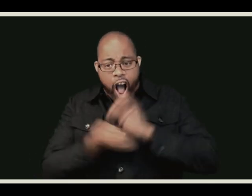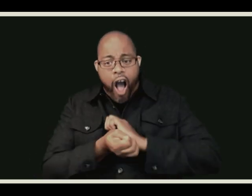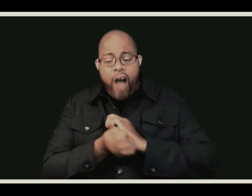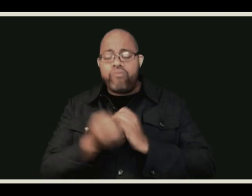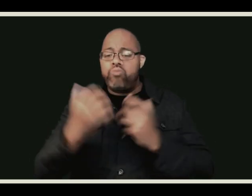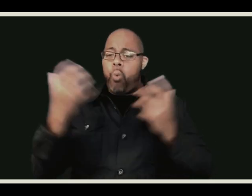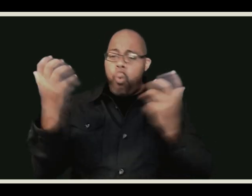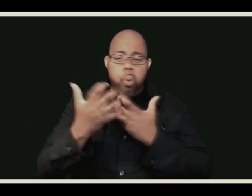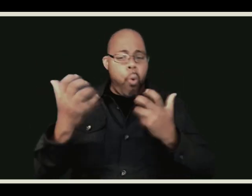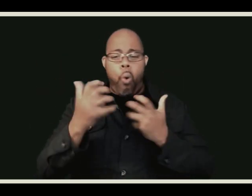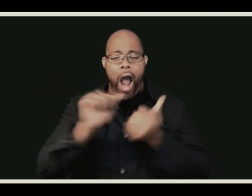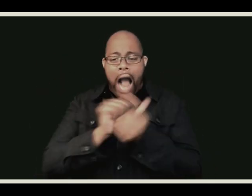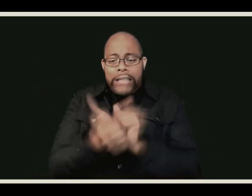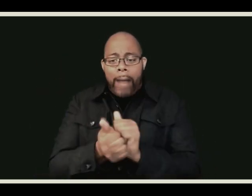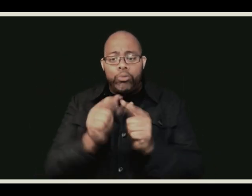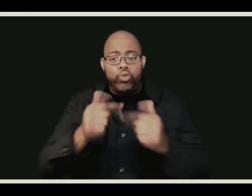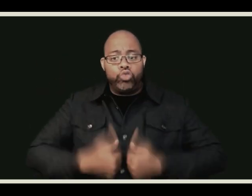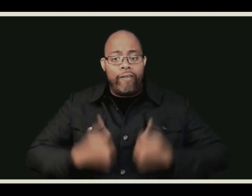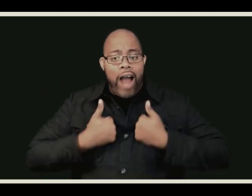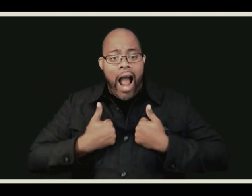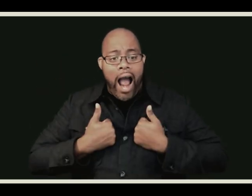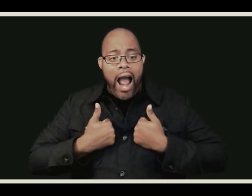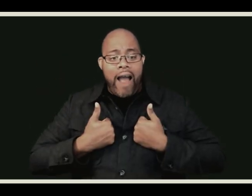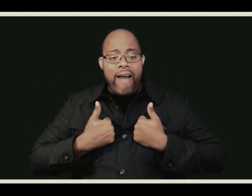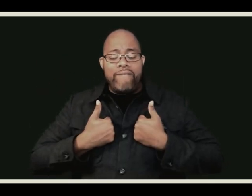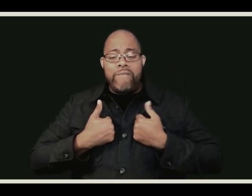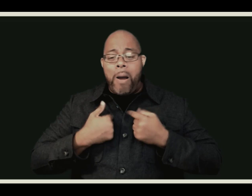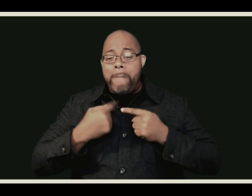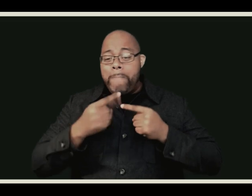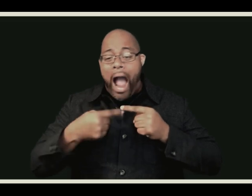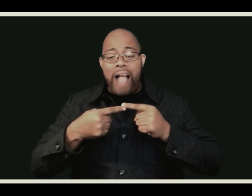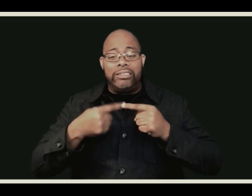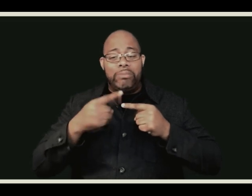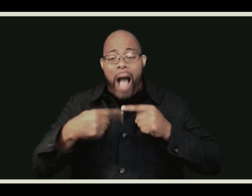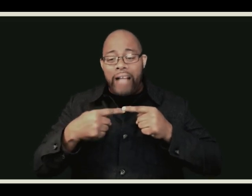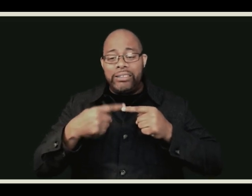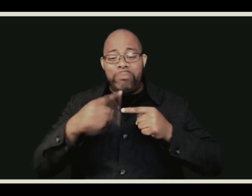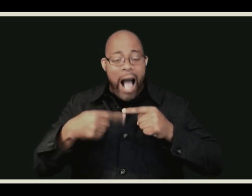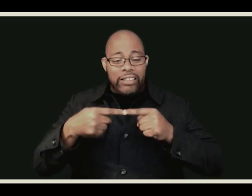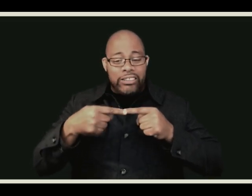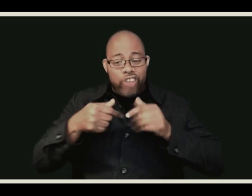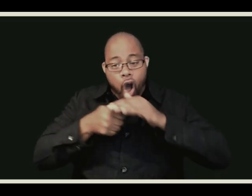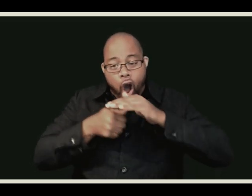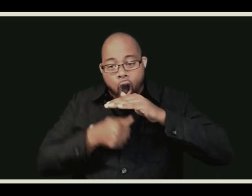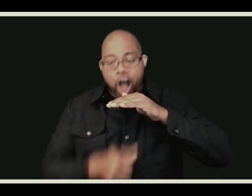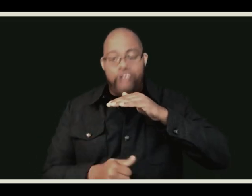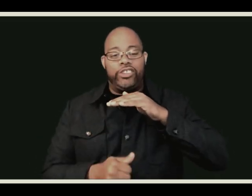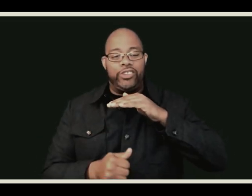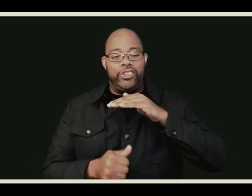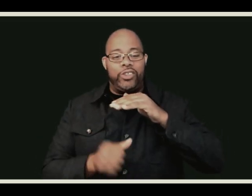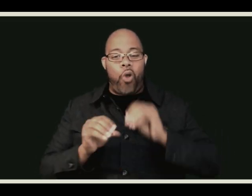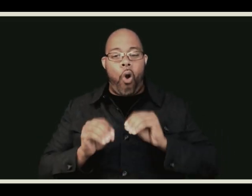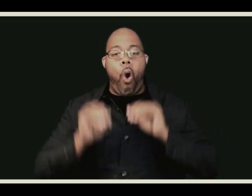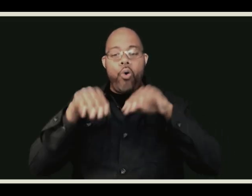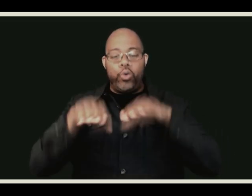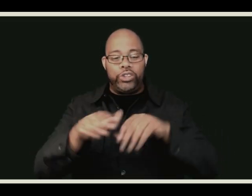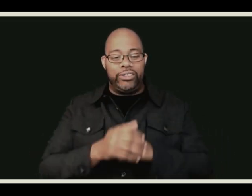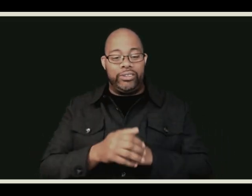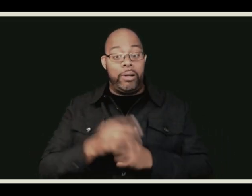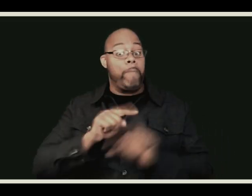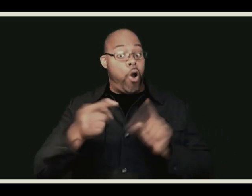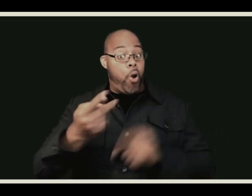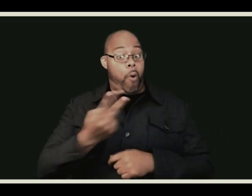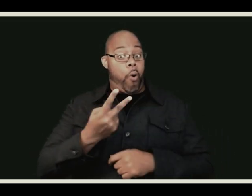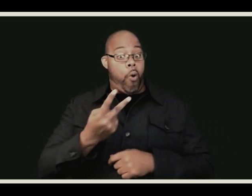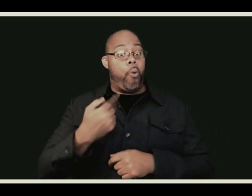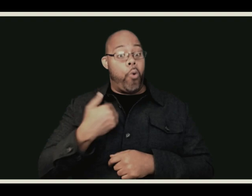incredible adaptations to survive miles, miles, and miles beneath the ocean waves that you and